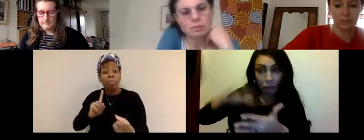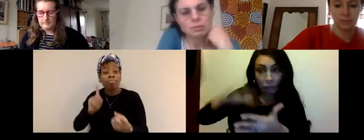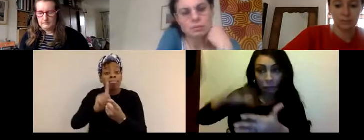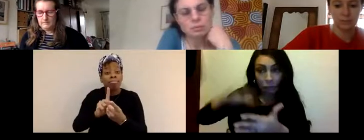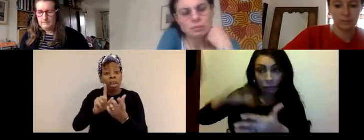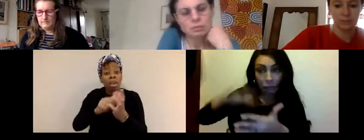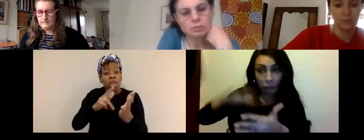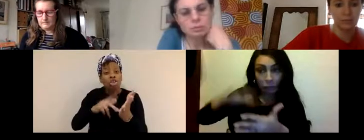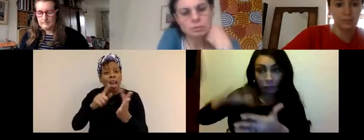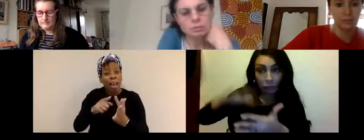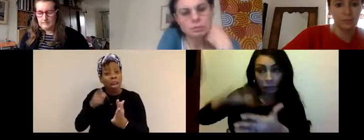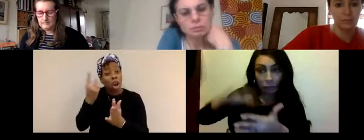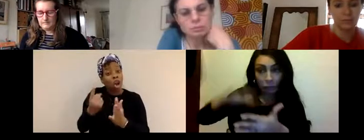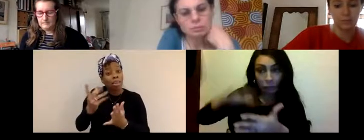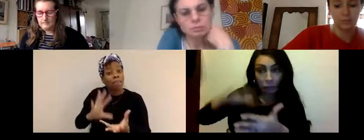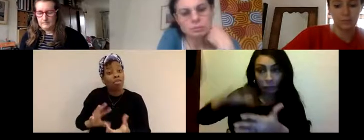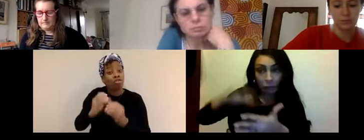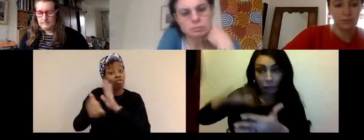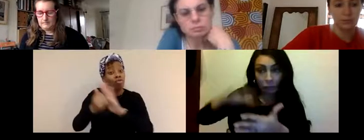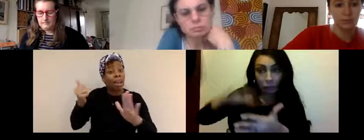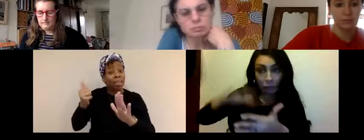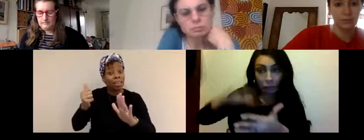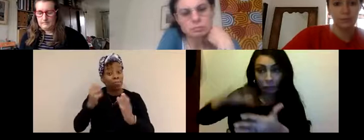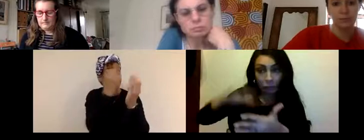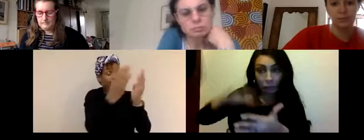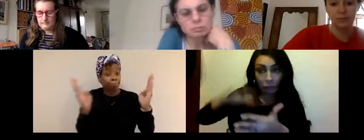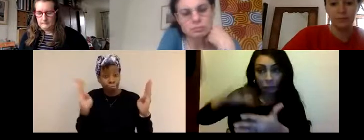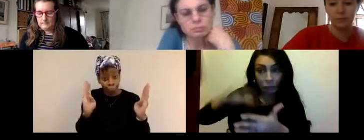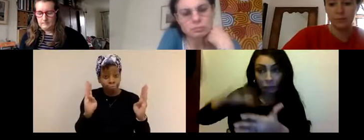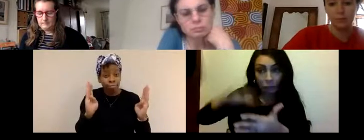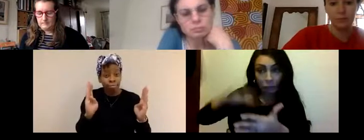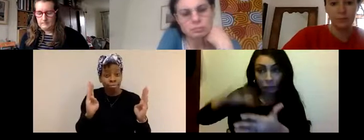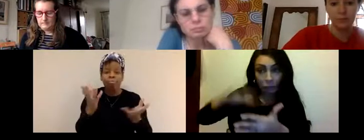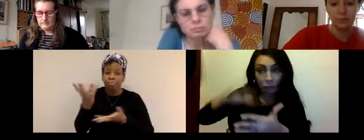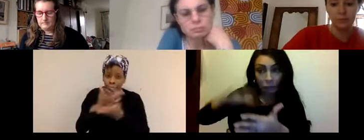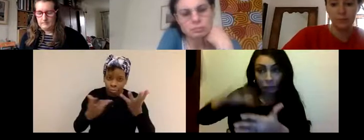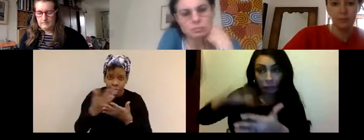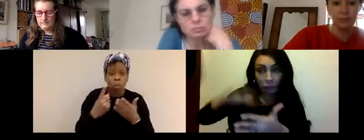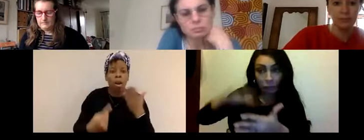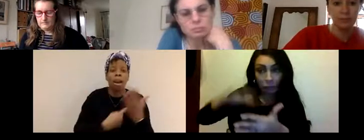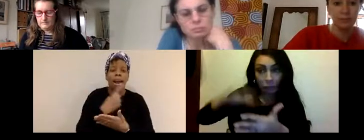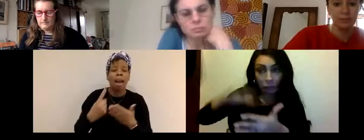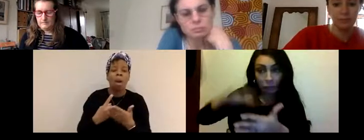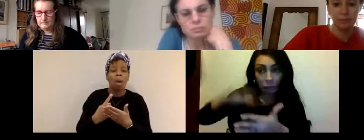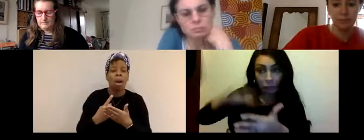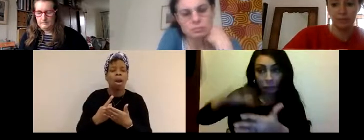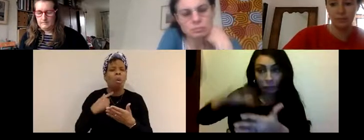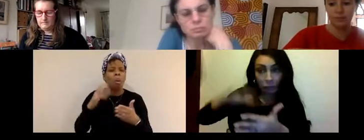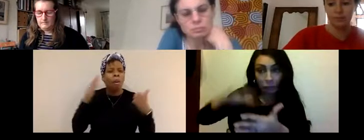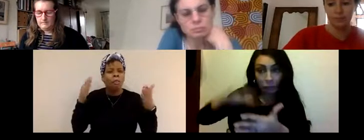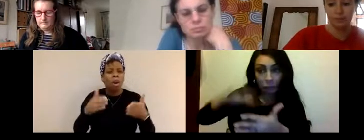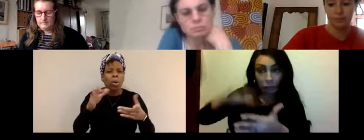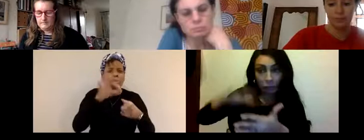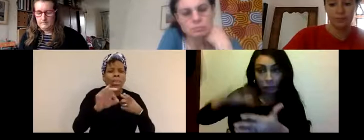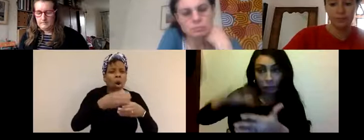with anyone from the team that was available to join us. And then after that, and so that would be focused on objects, focused on the collection and on